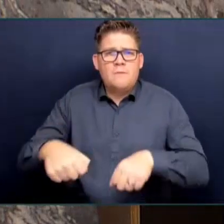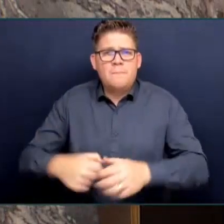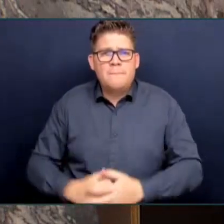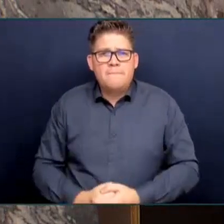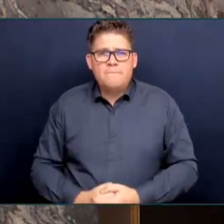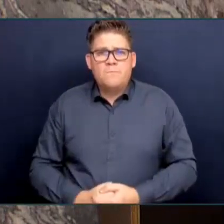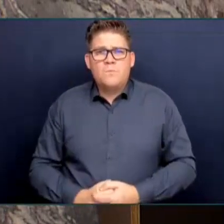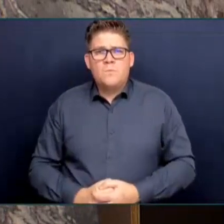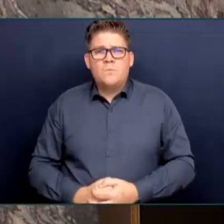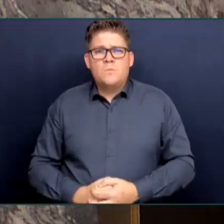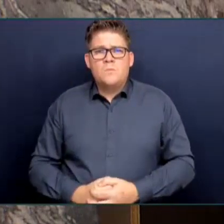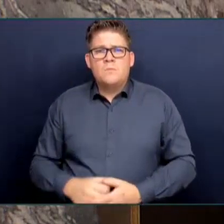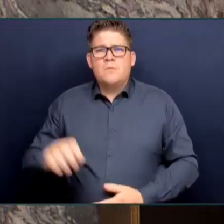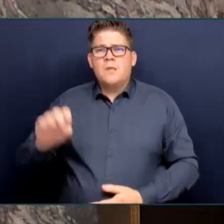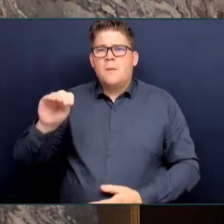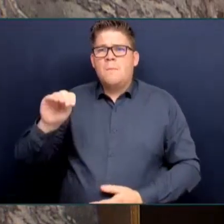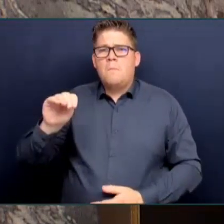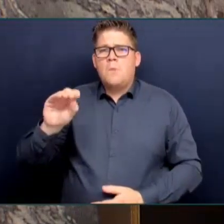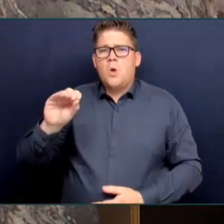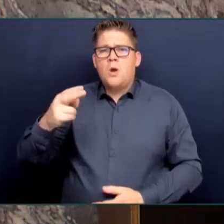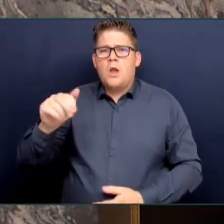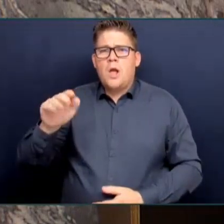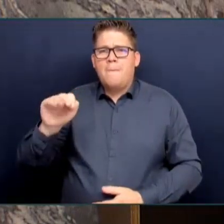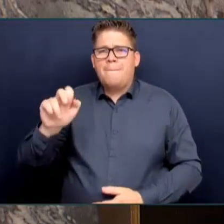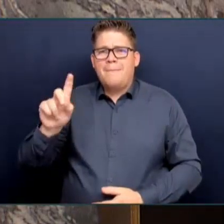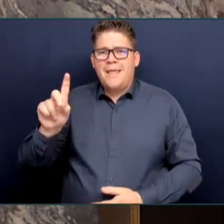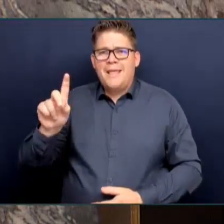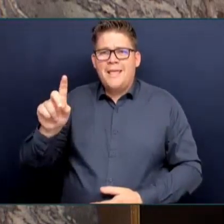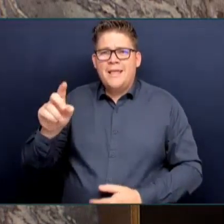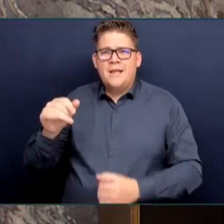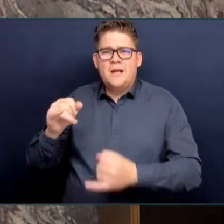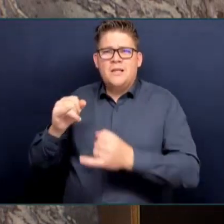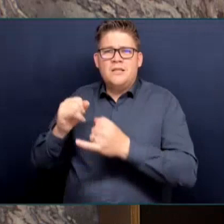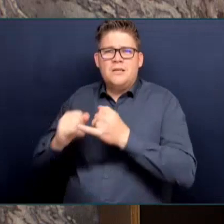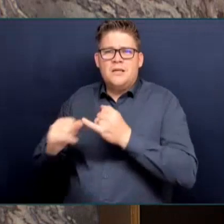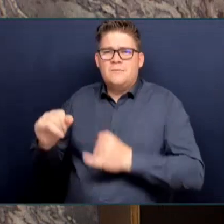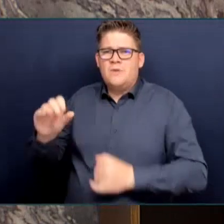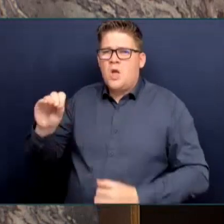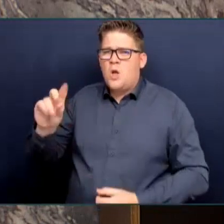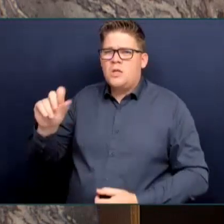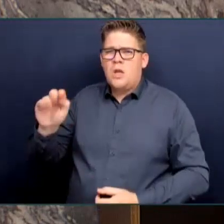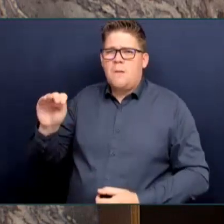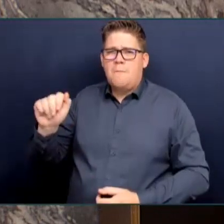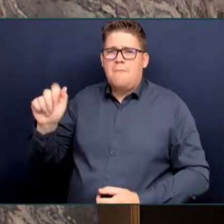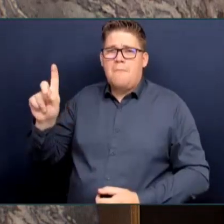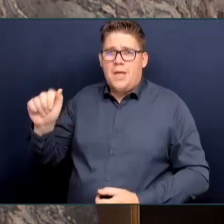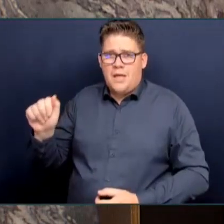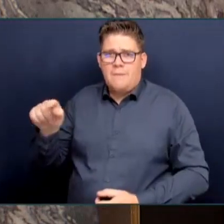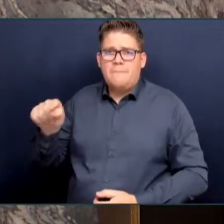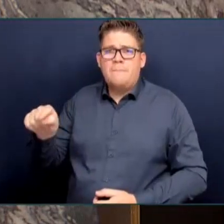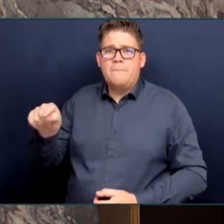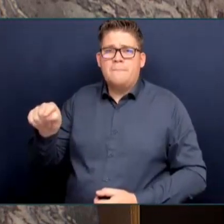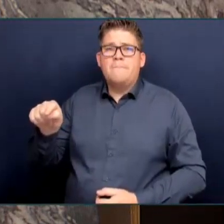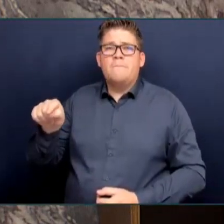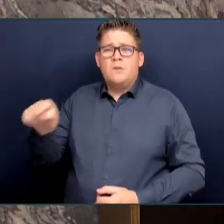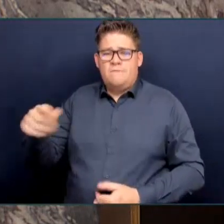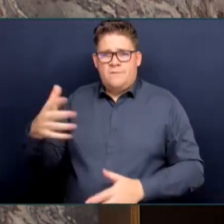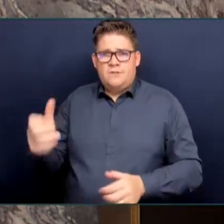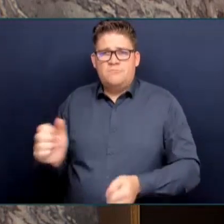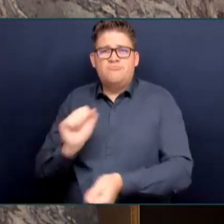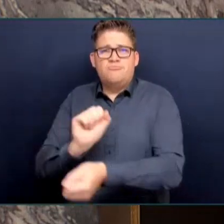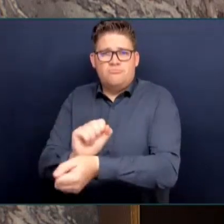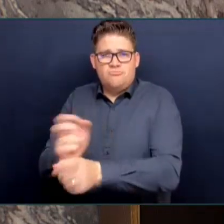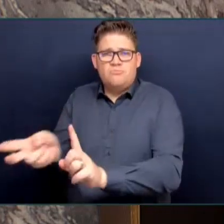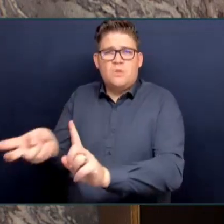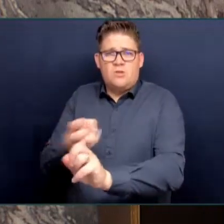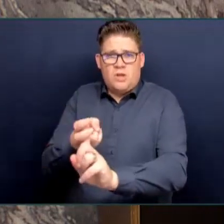in just the past 18 months. He was arrested for assault with a weapon, but was released and promptly violated his bail conditions. The Vancouver